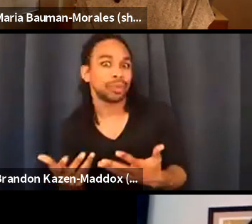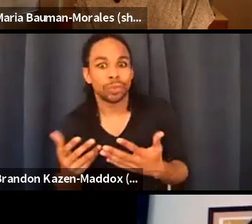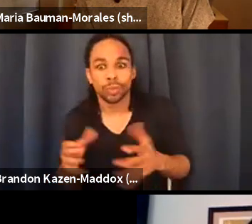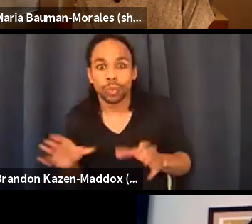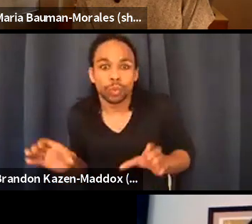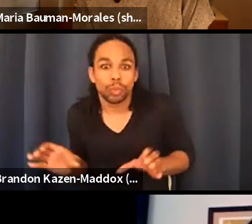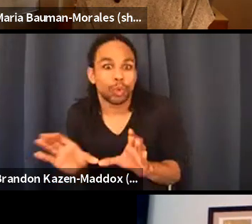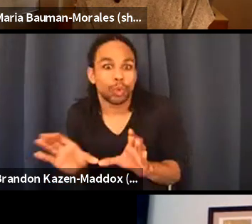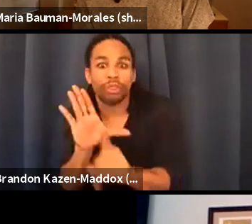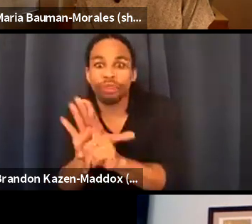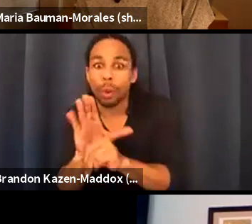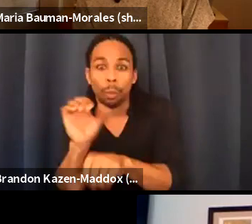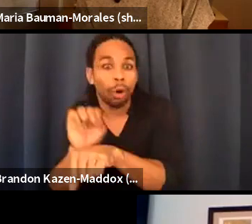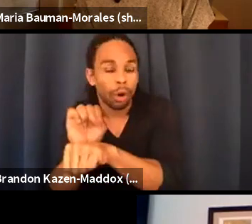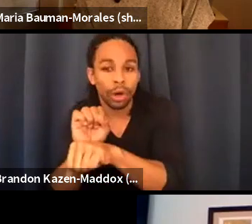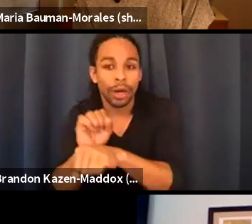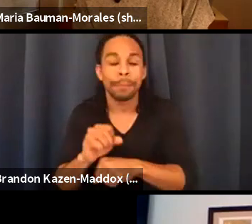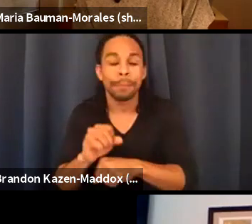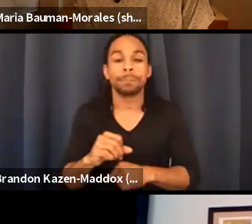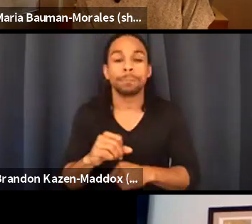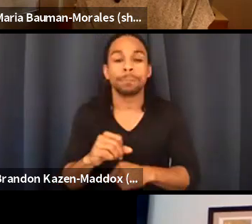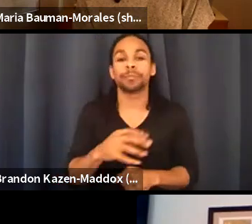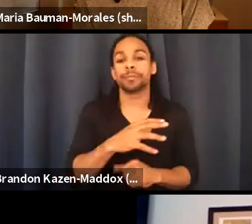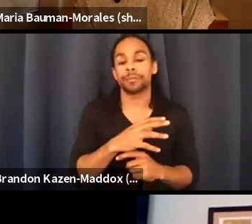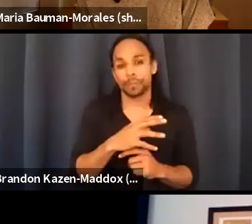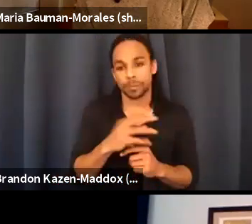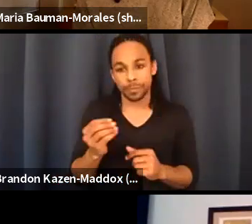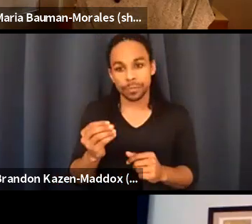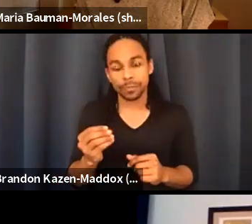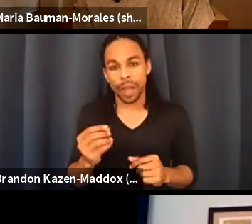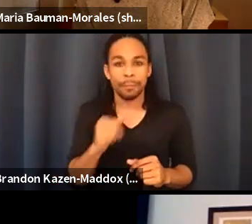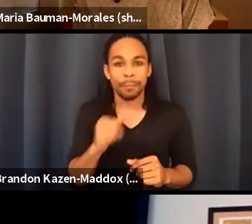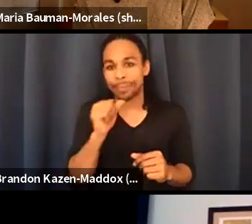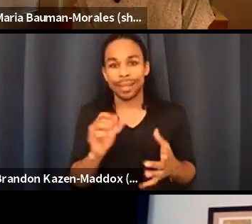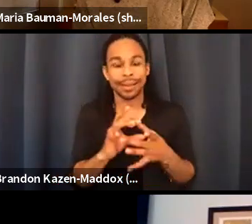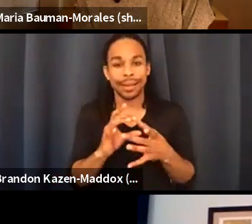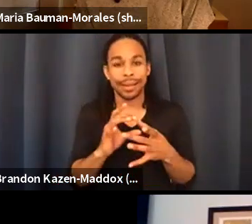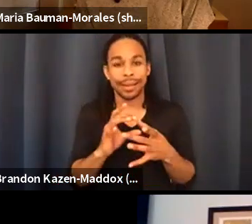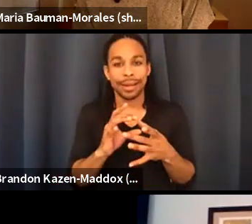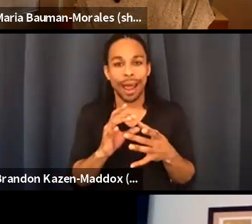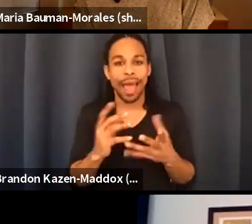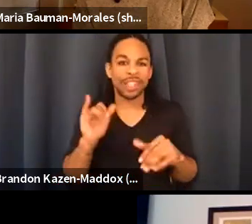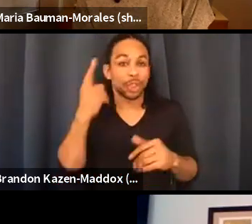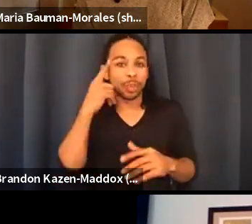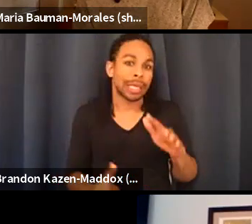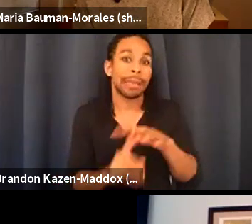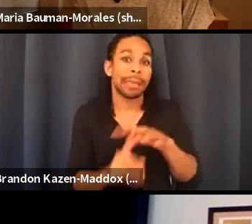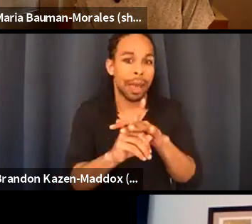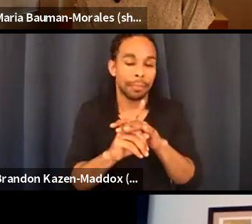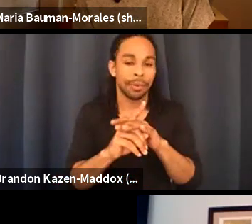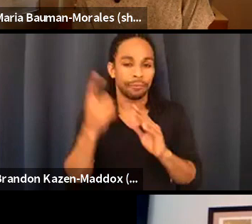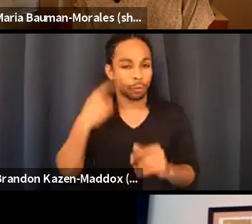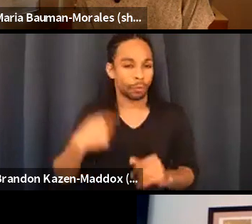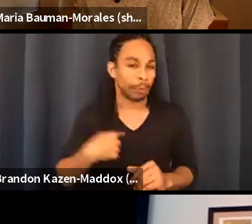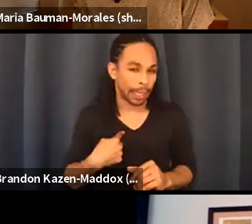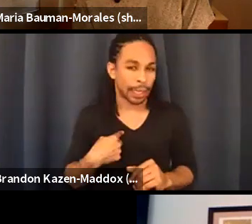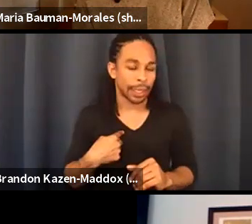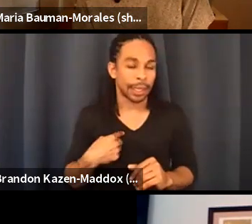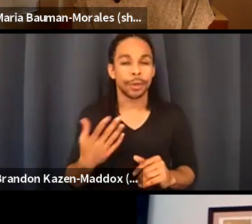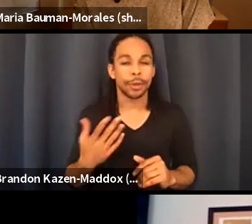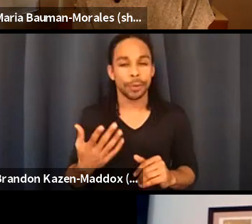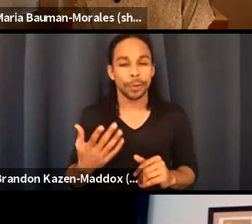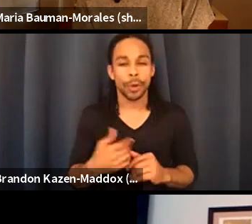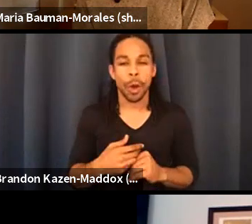it's just what's coming up for me here about like who the stakeholders, I hate that word so fucking much, of these